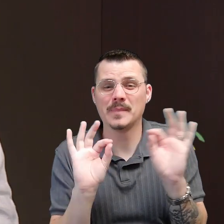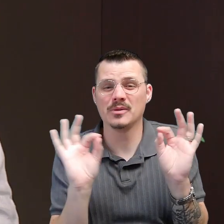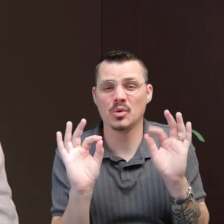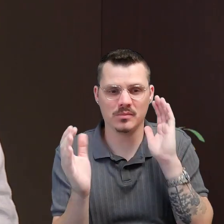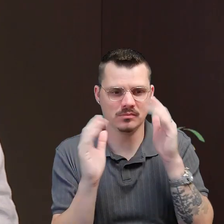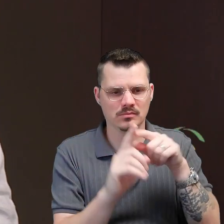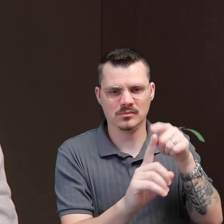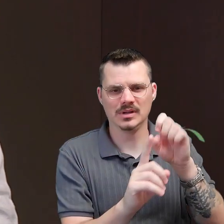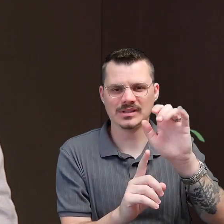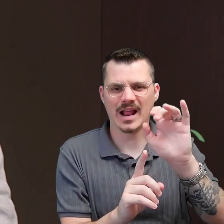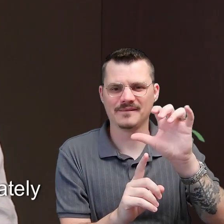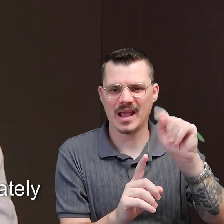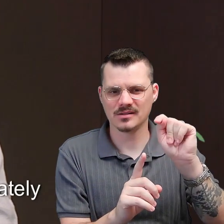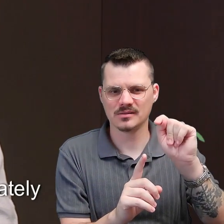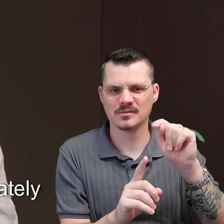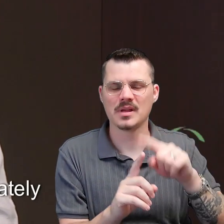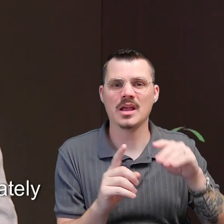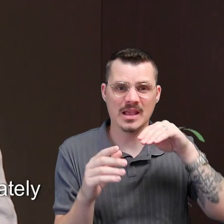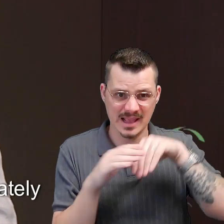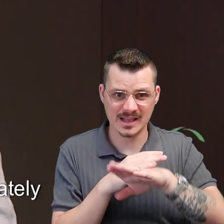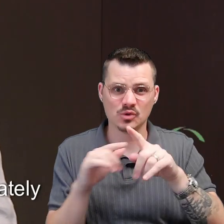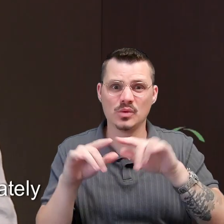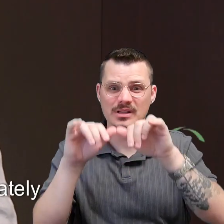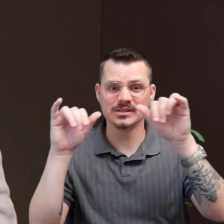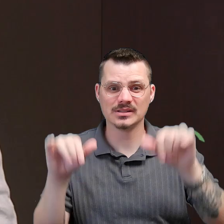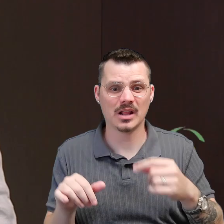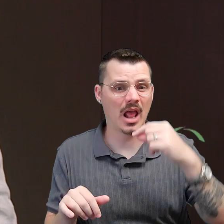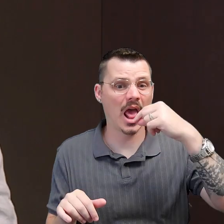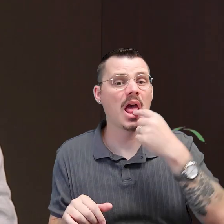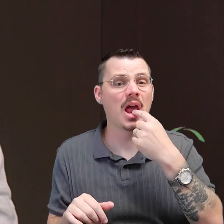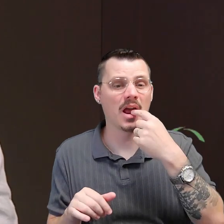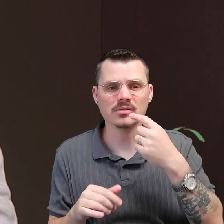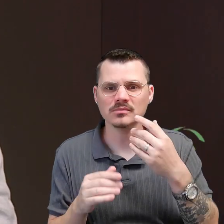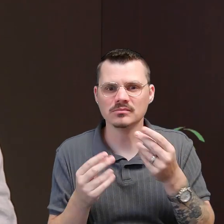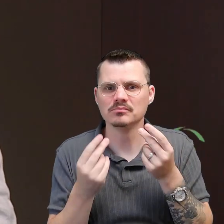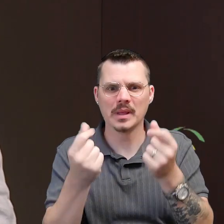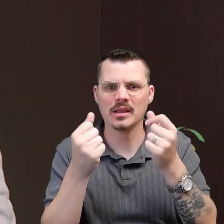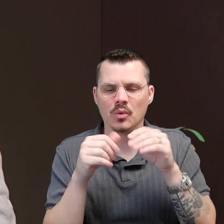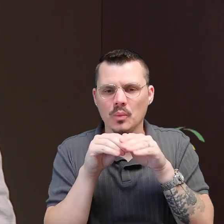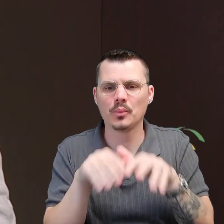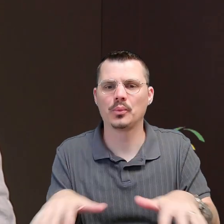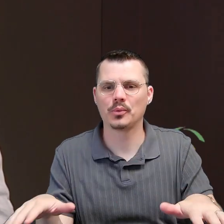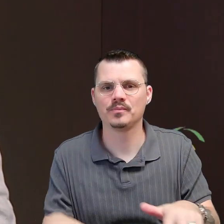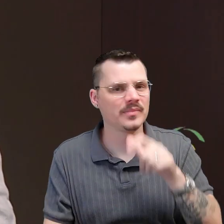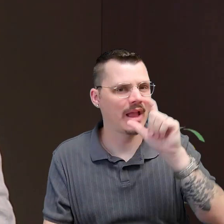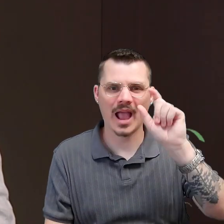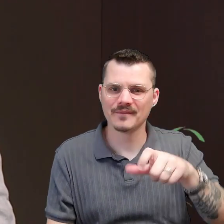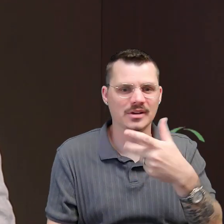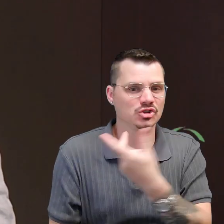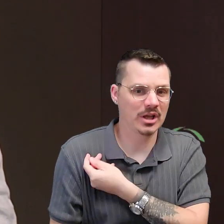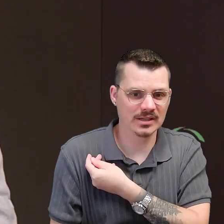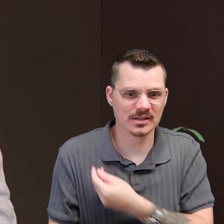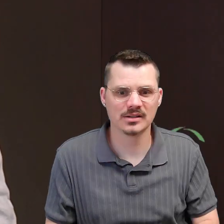terms of side effects. Gets into his person's system immediately when it's given under the tongue. Doesn't have to be